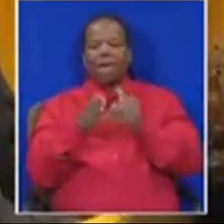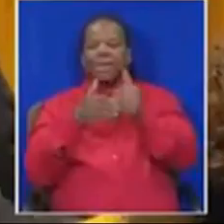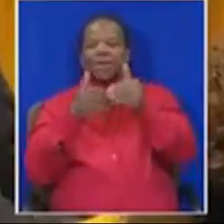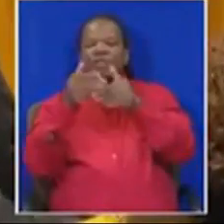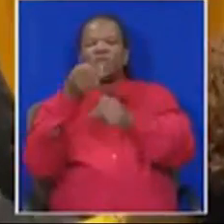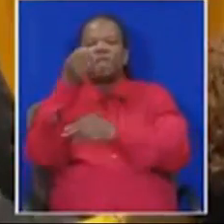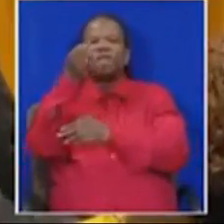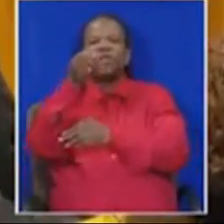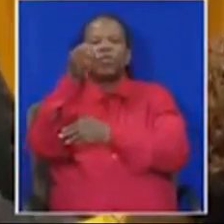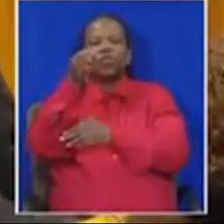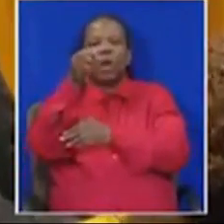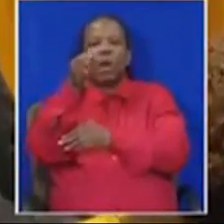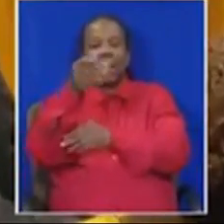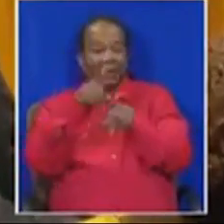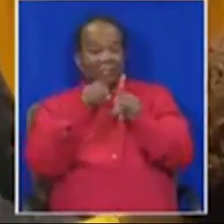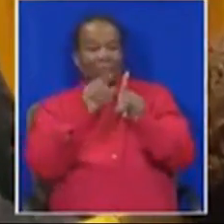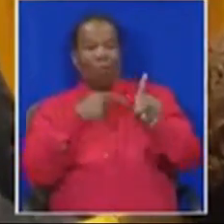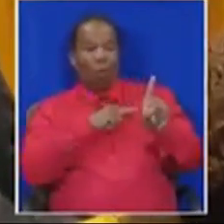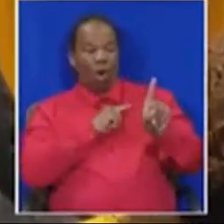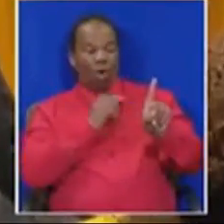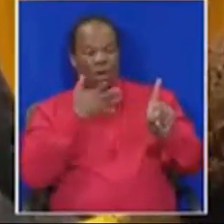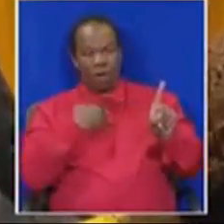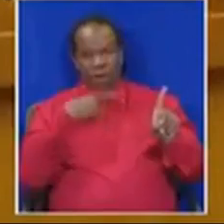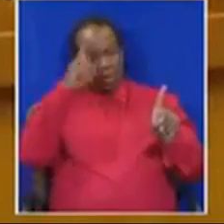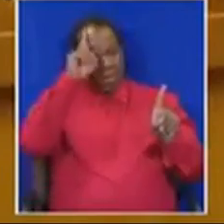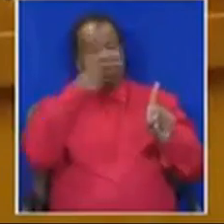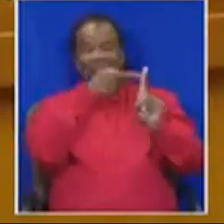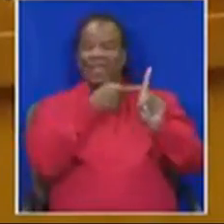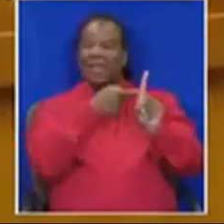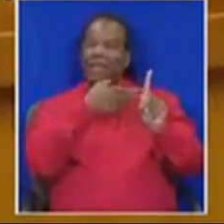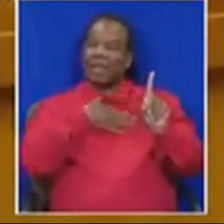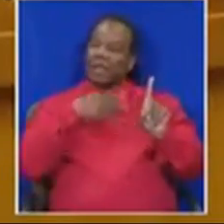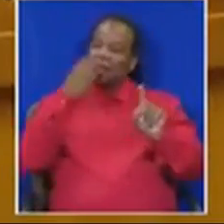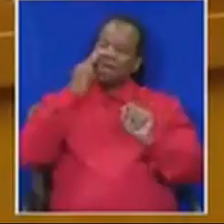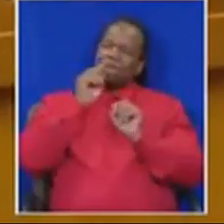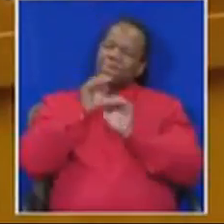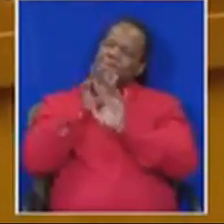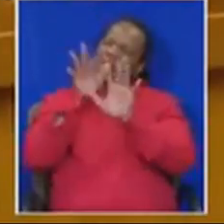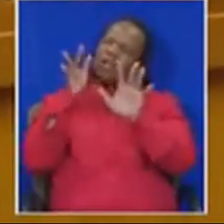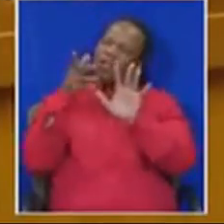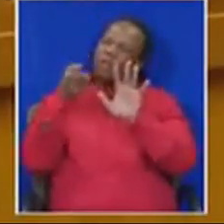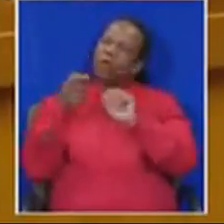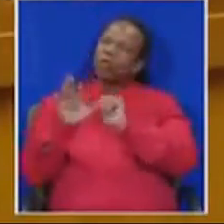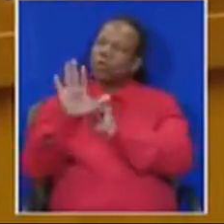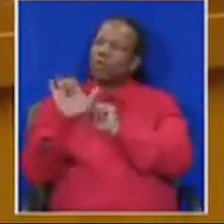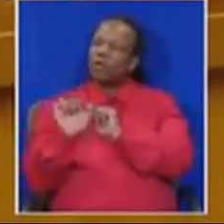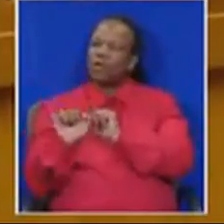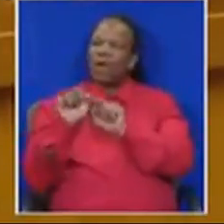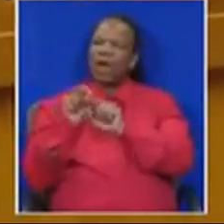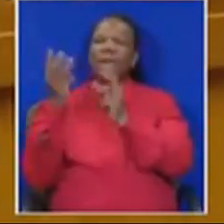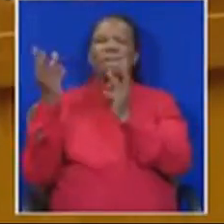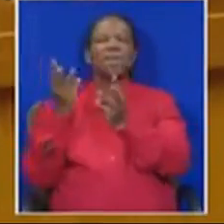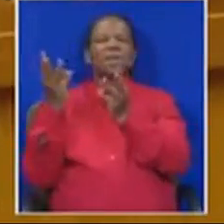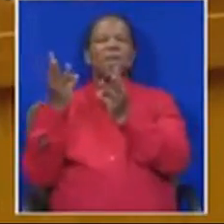that Nelson Mandela envisaged for South Africa, our country and its people, the future